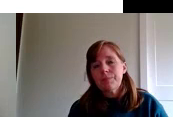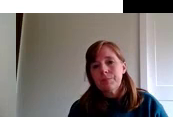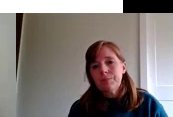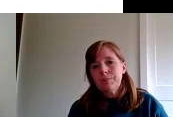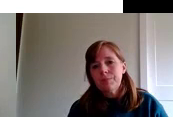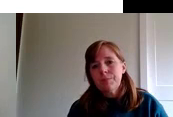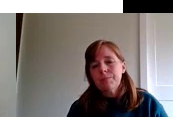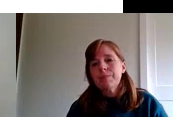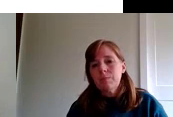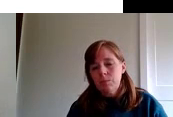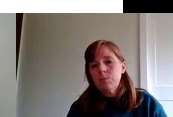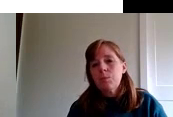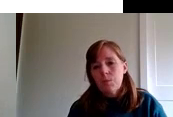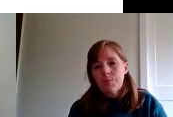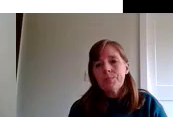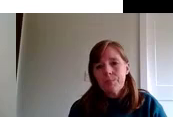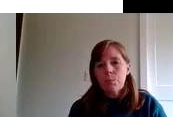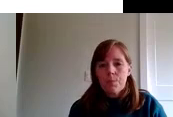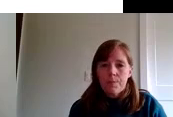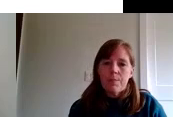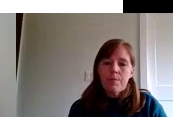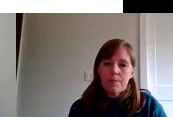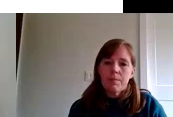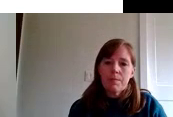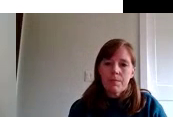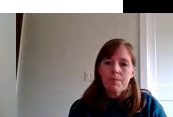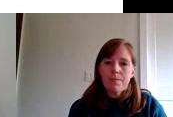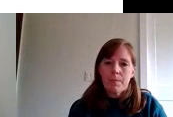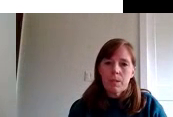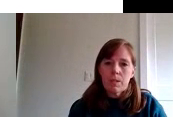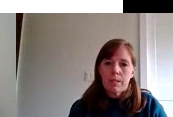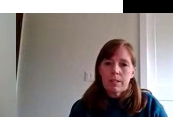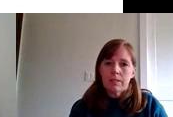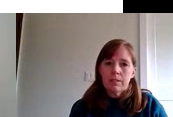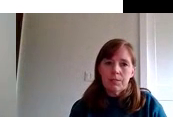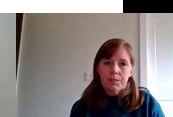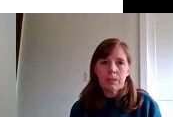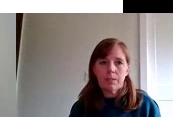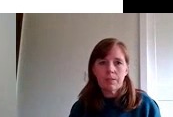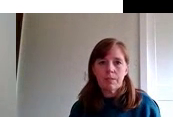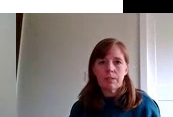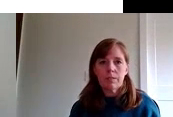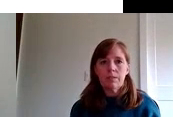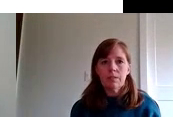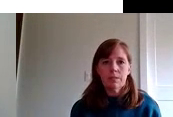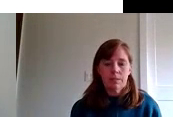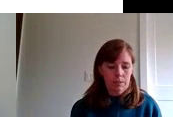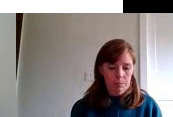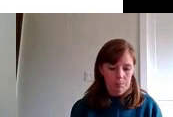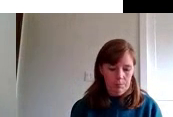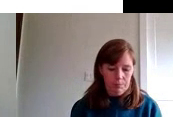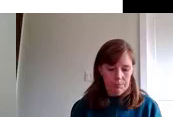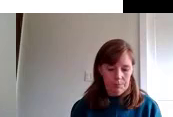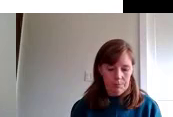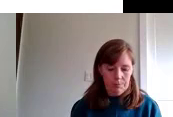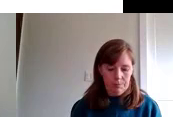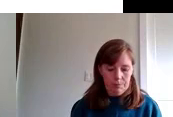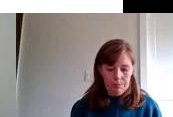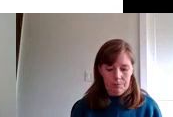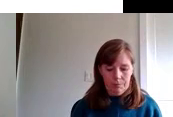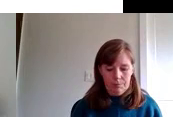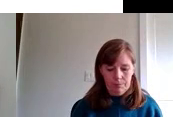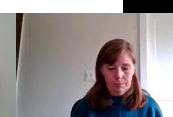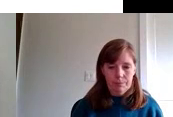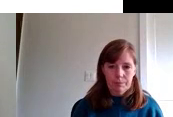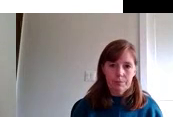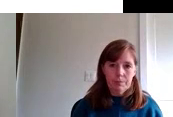social group. I think in the spring we would have just once a week. I think we did it, and now I think we might try to do it twice a month, where